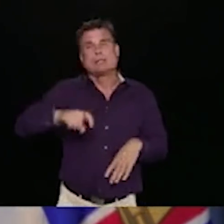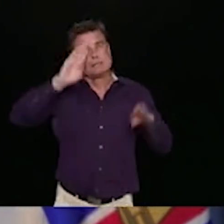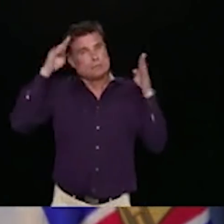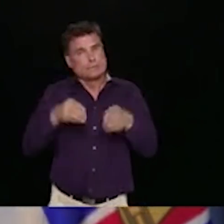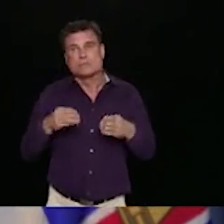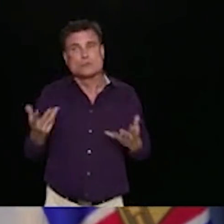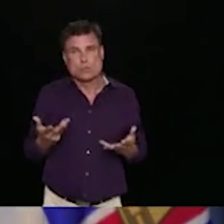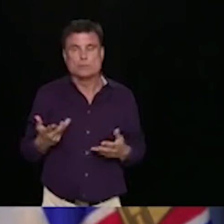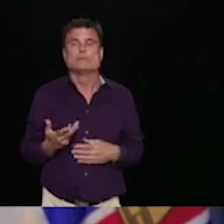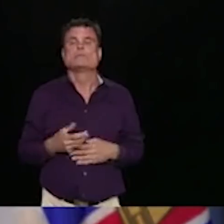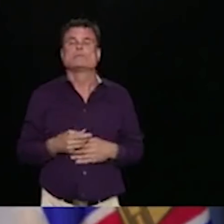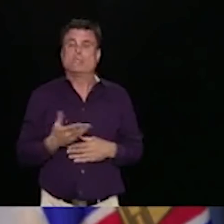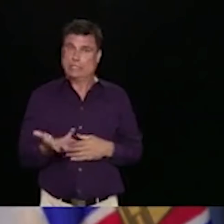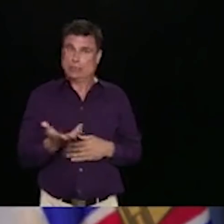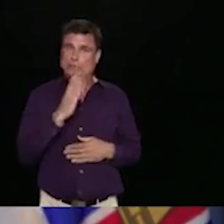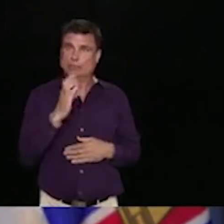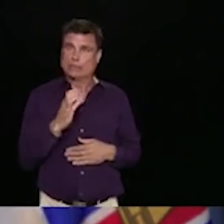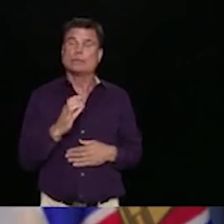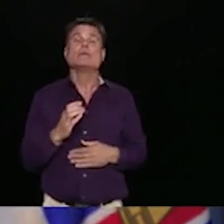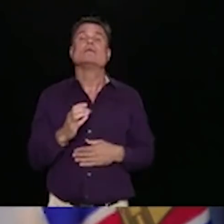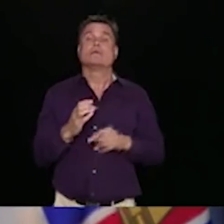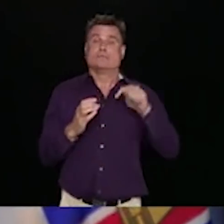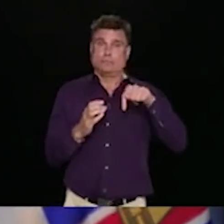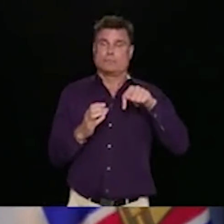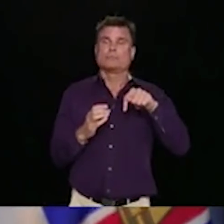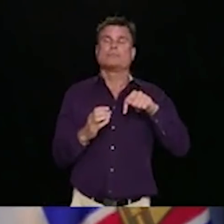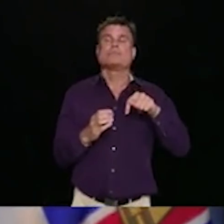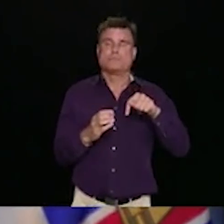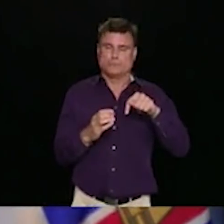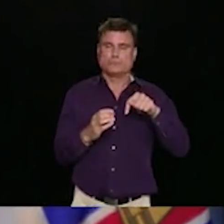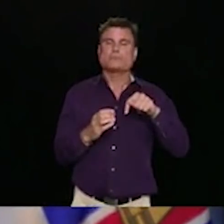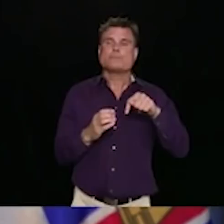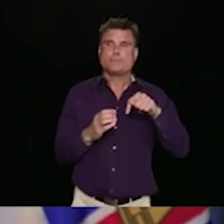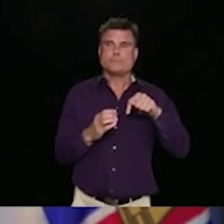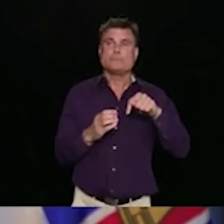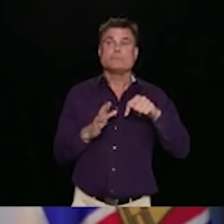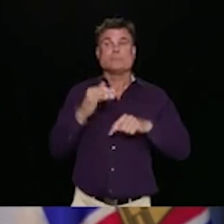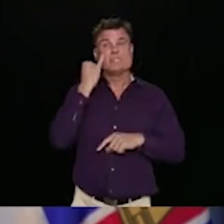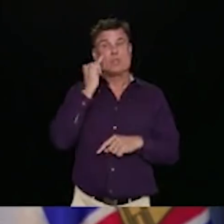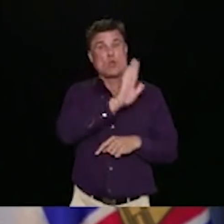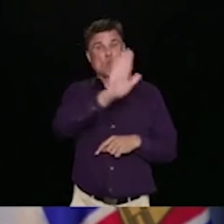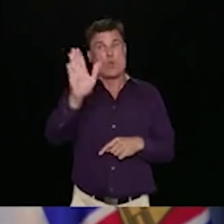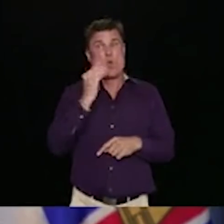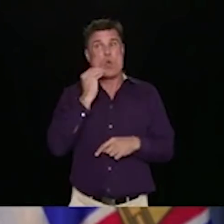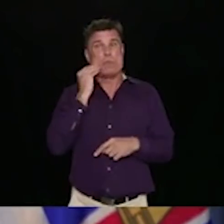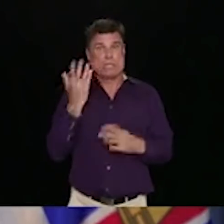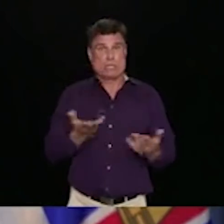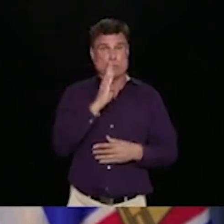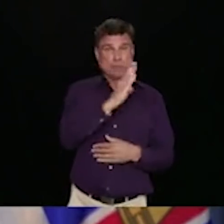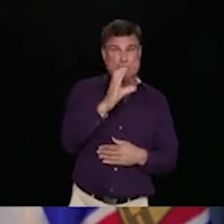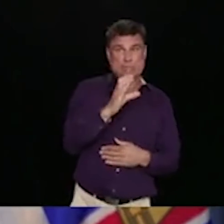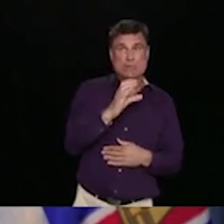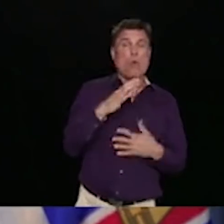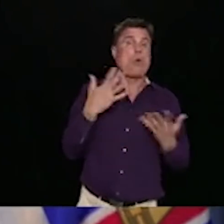we're here, we're doing the things that keep us all safe here. And if people are here from Alberta, whether they live here or whether they're visiting from